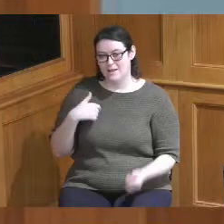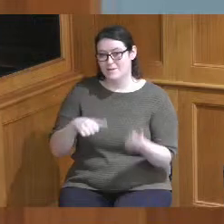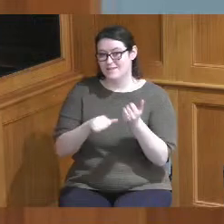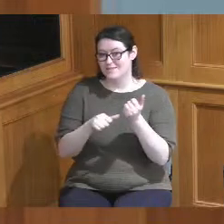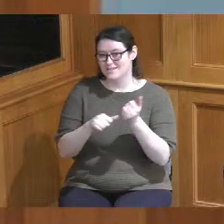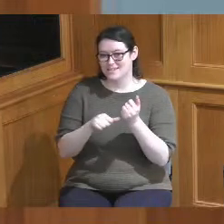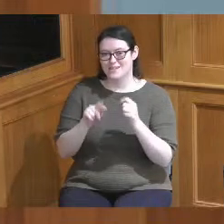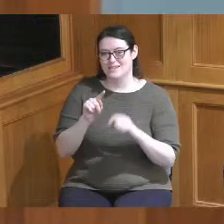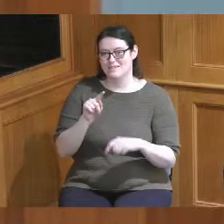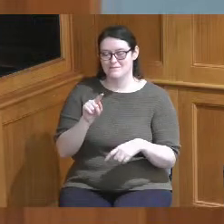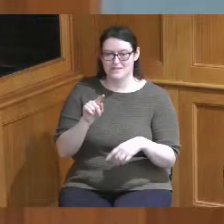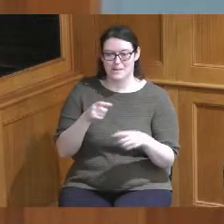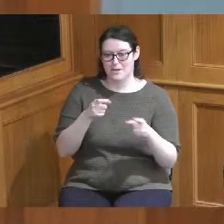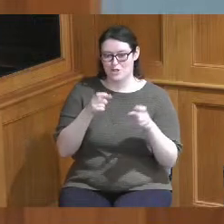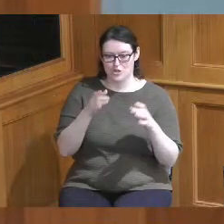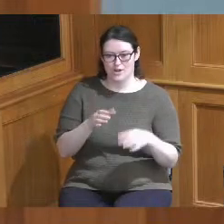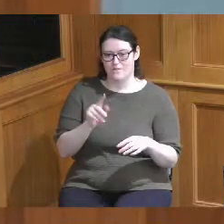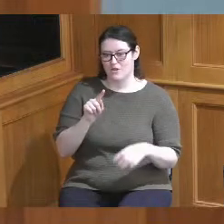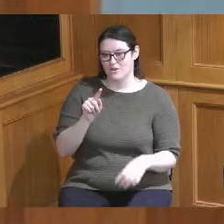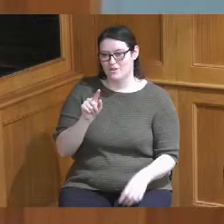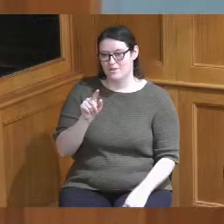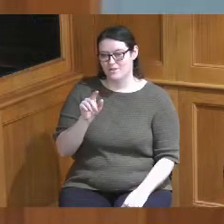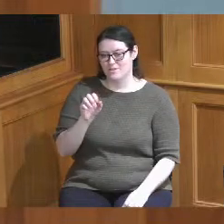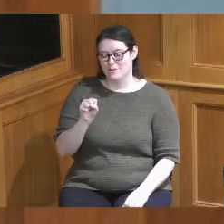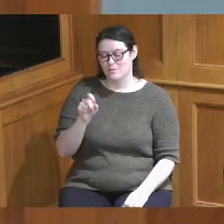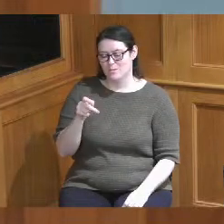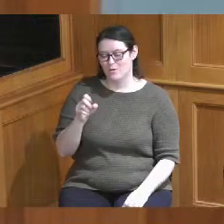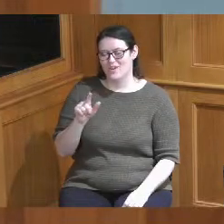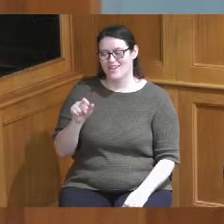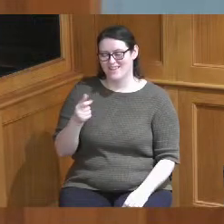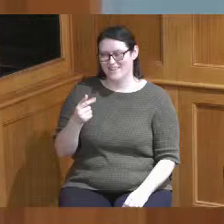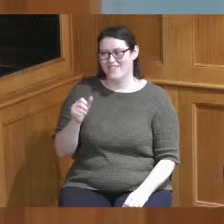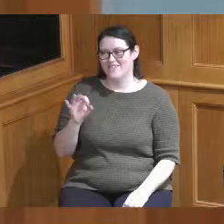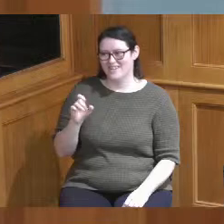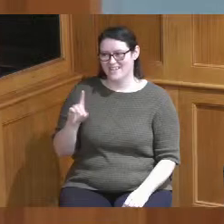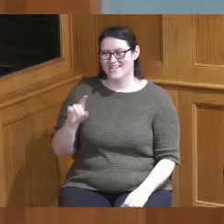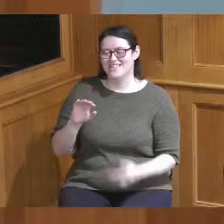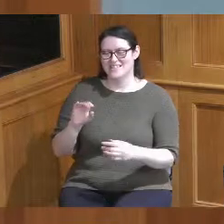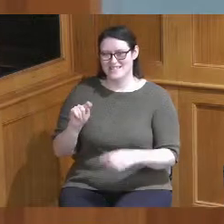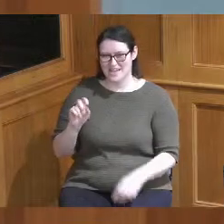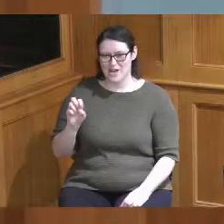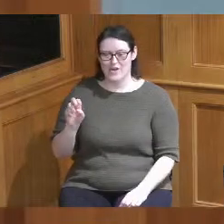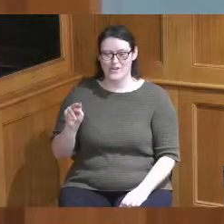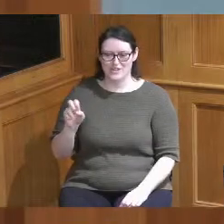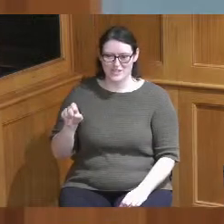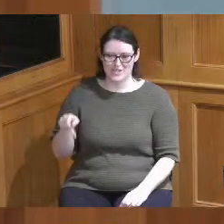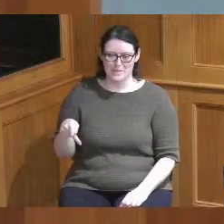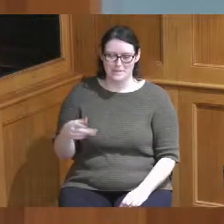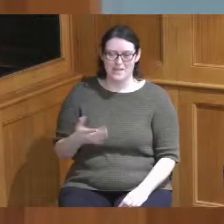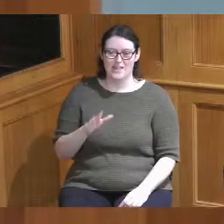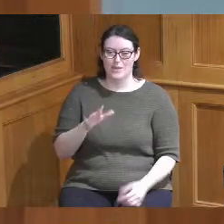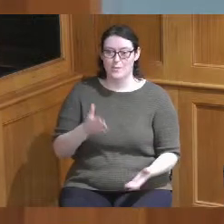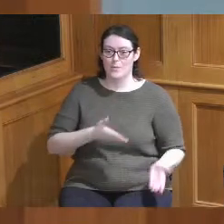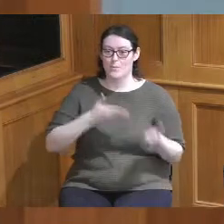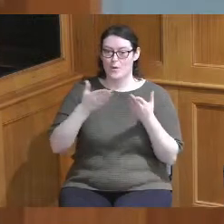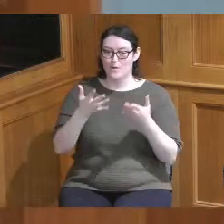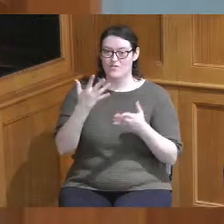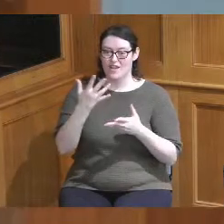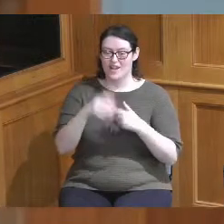Springfield Township. I'm here today to speak in support of Community Development Department and their proposed 5-year consolidated